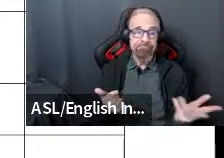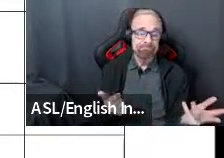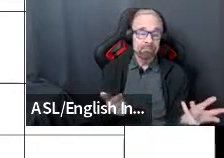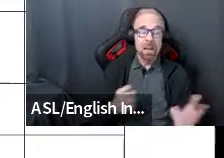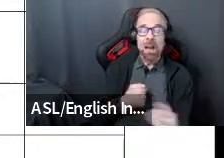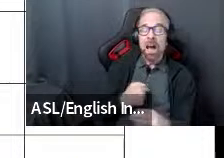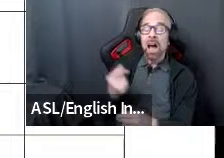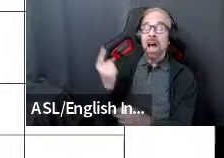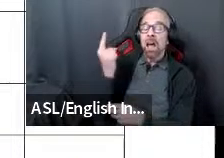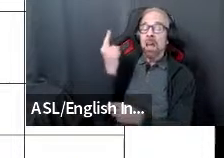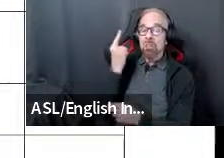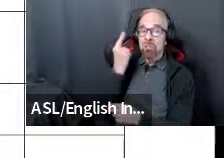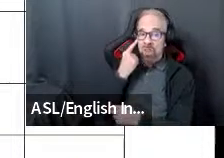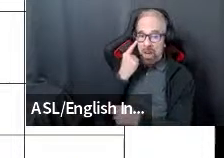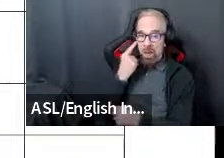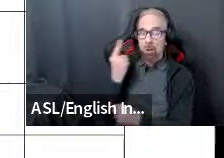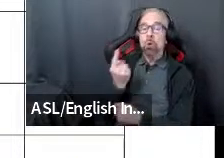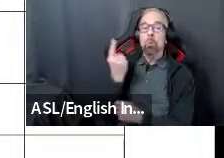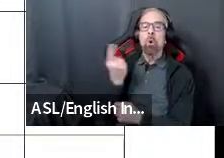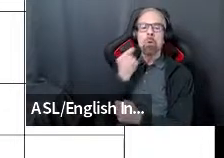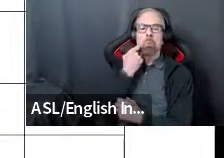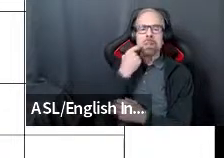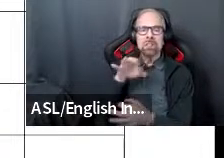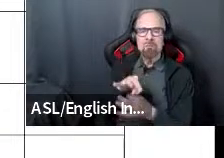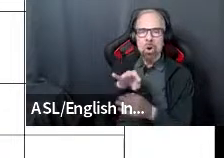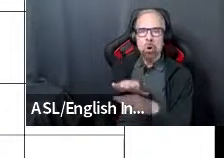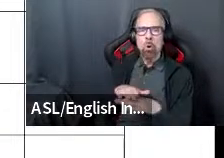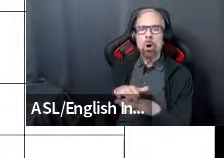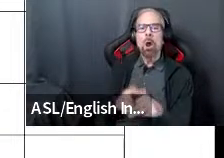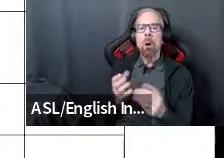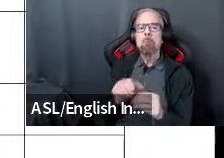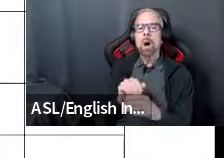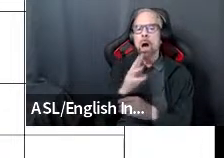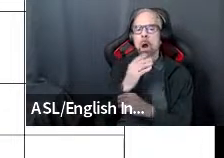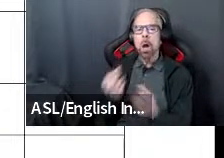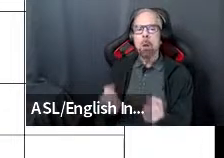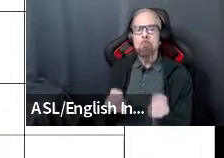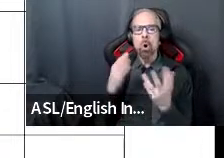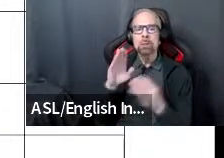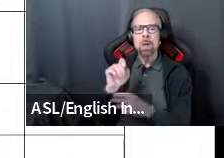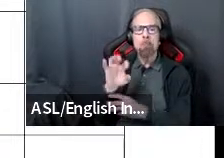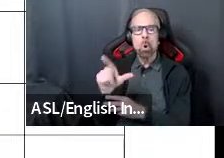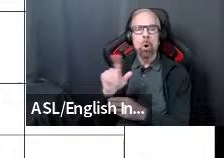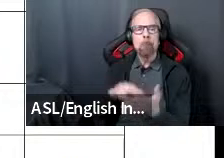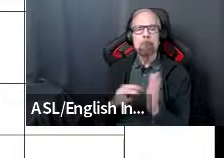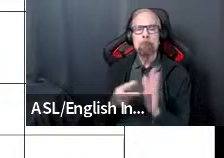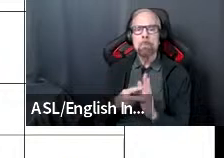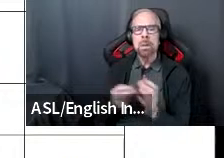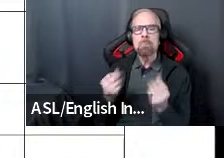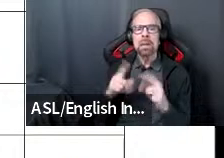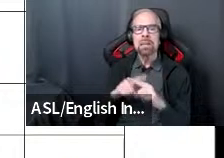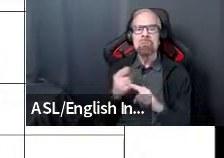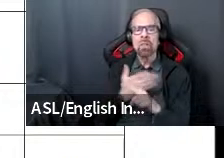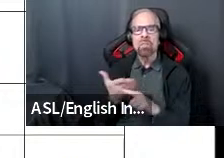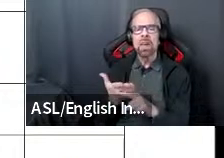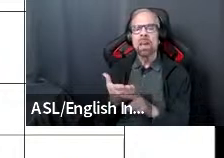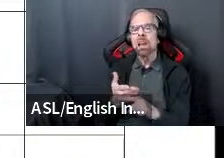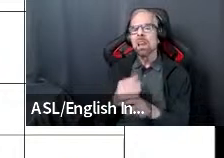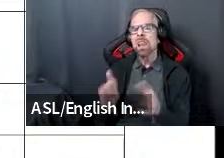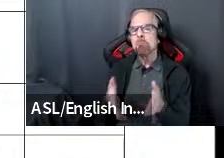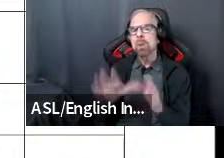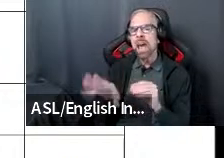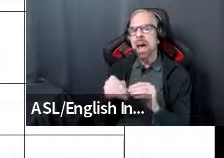think there's one that we just voted on that talks about multimodal and names a number of things. We'll pull that language in here.